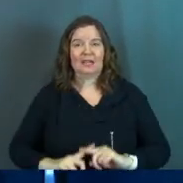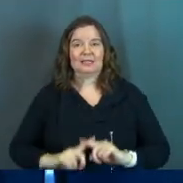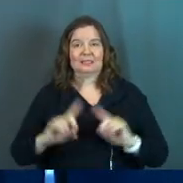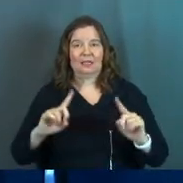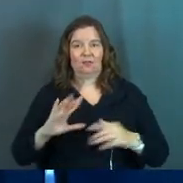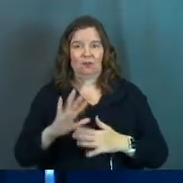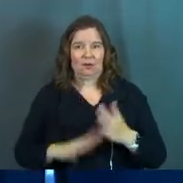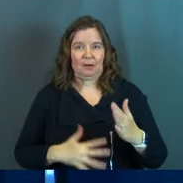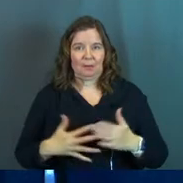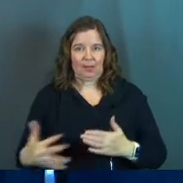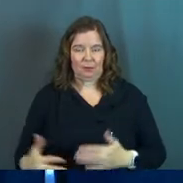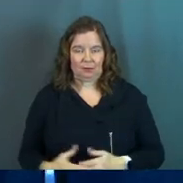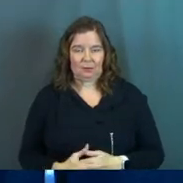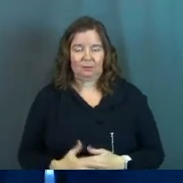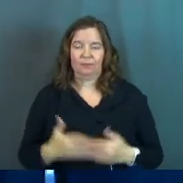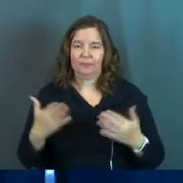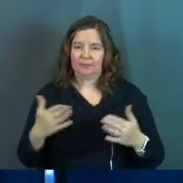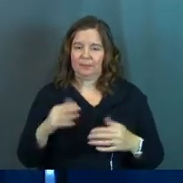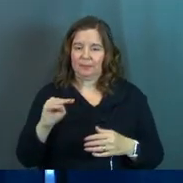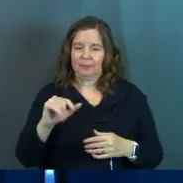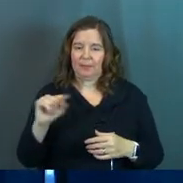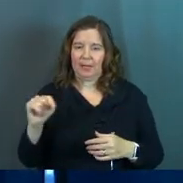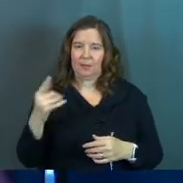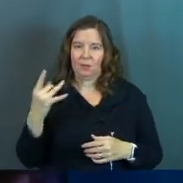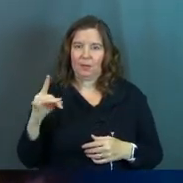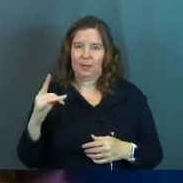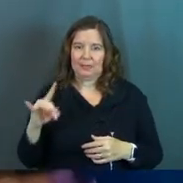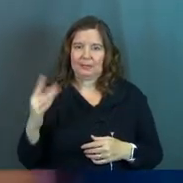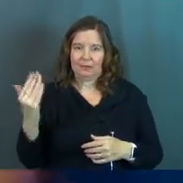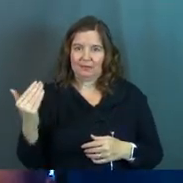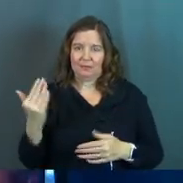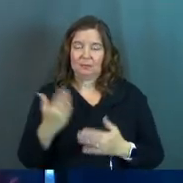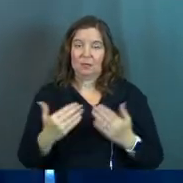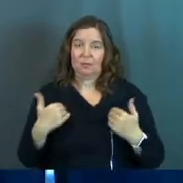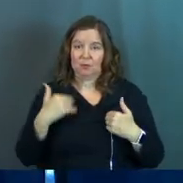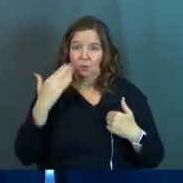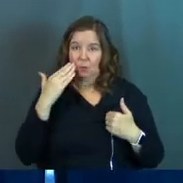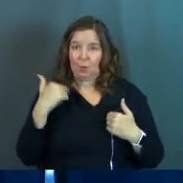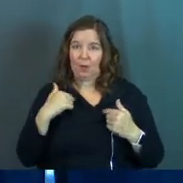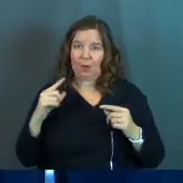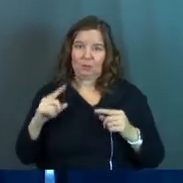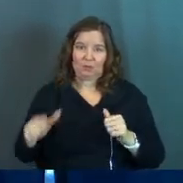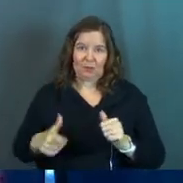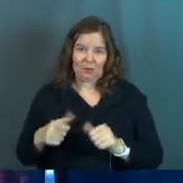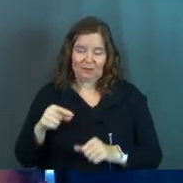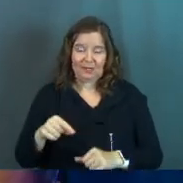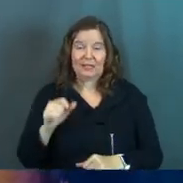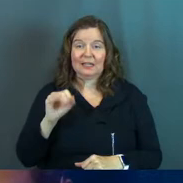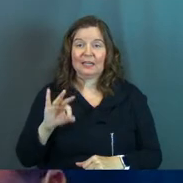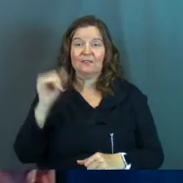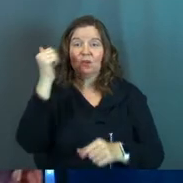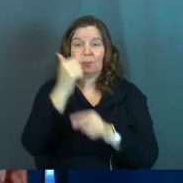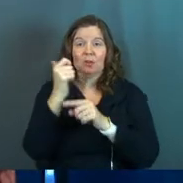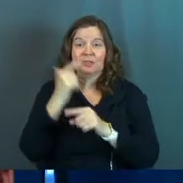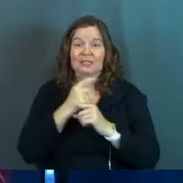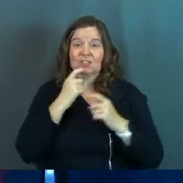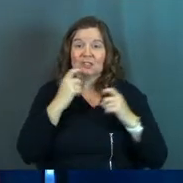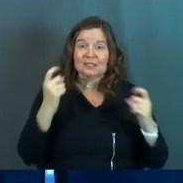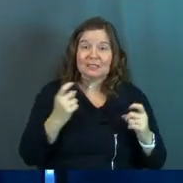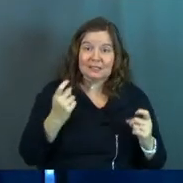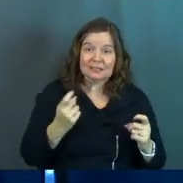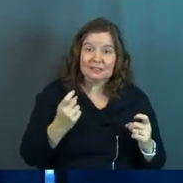different pattern. And here it is, Matthew 18:15. Some of you guys knew I was going after this. If your brother or sister